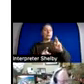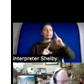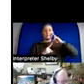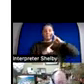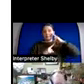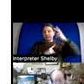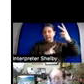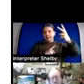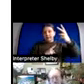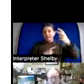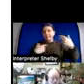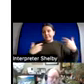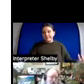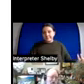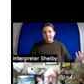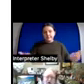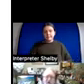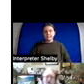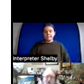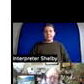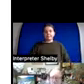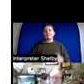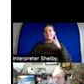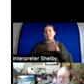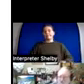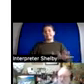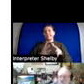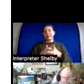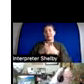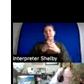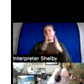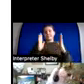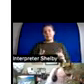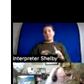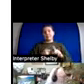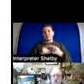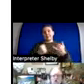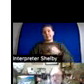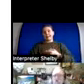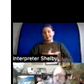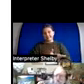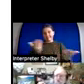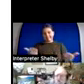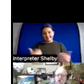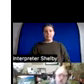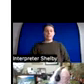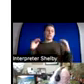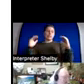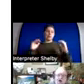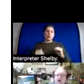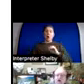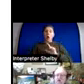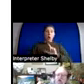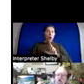yeah that's that's for my american the friends who i'm talking to here today luke